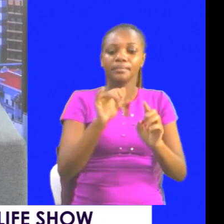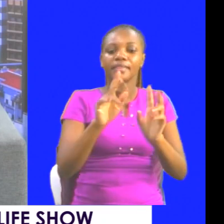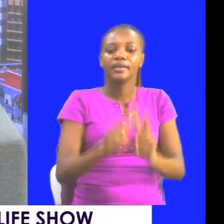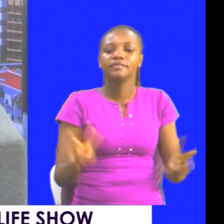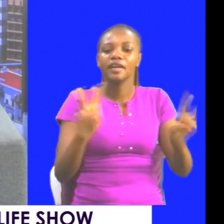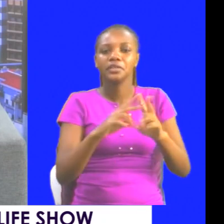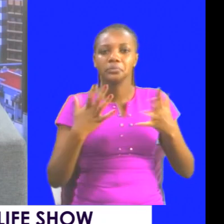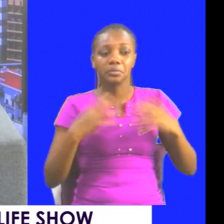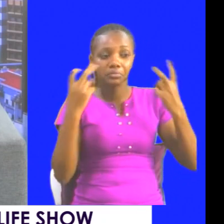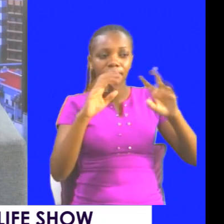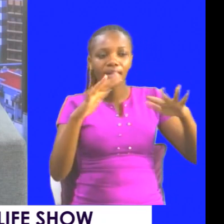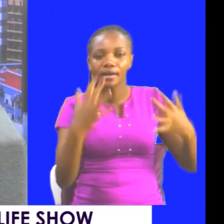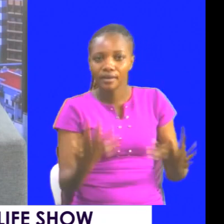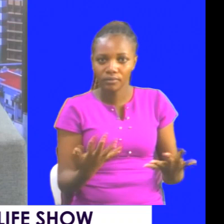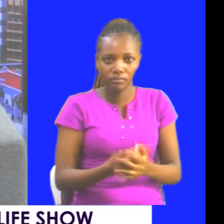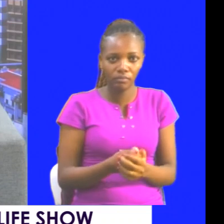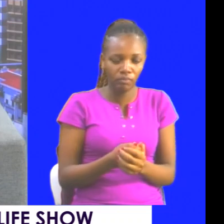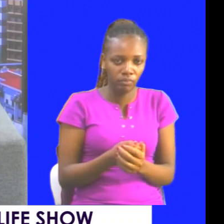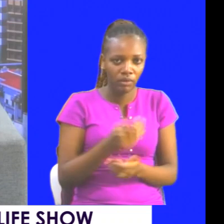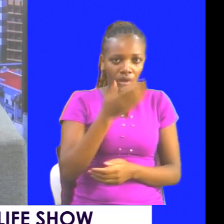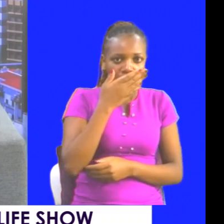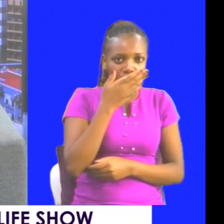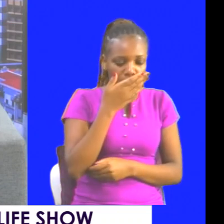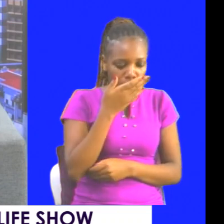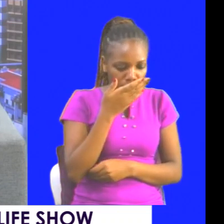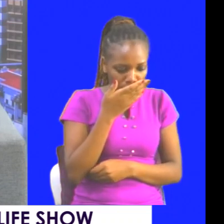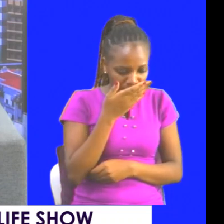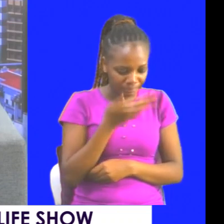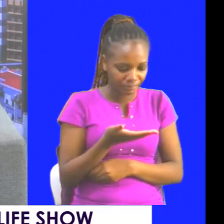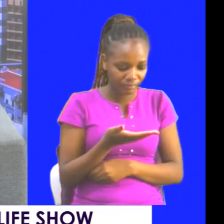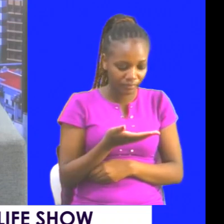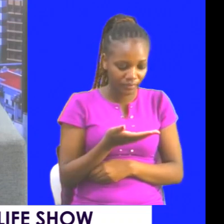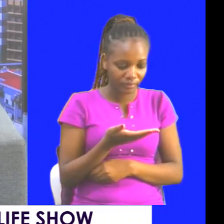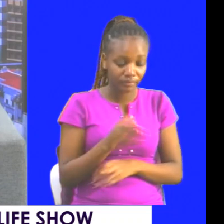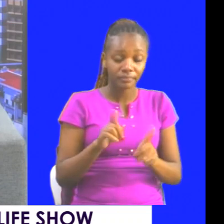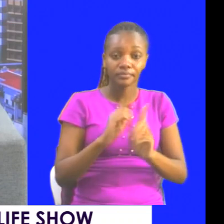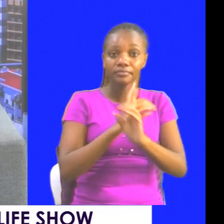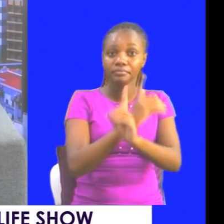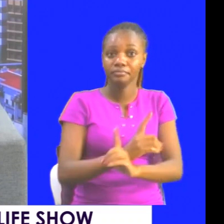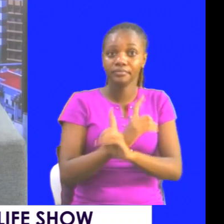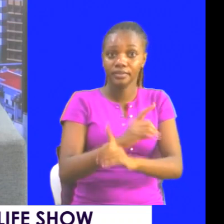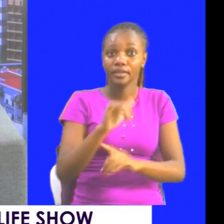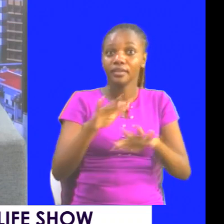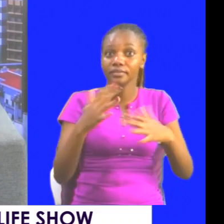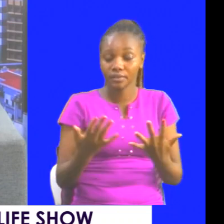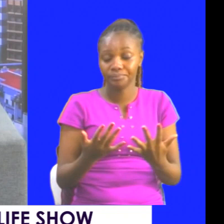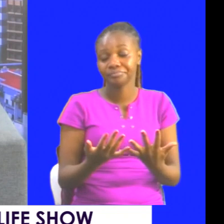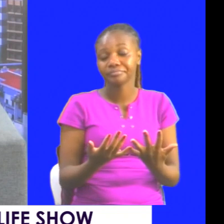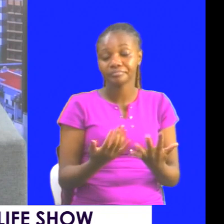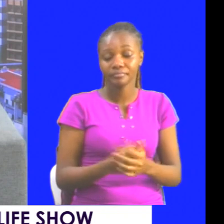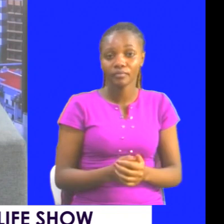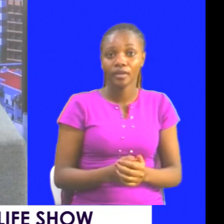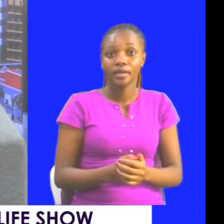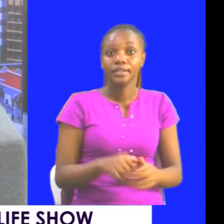that treasure, how you keep that treasure, how you protect that treasure is key. And more